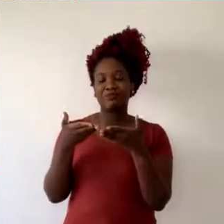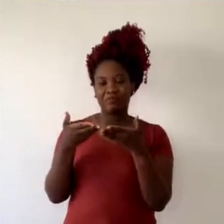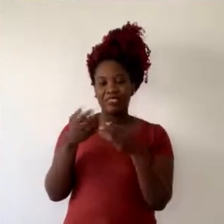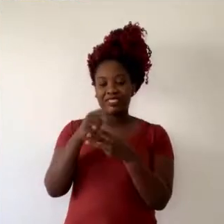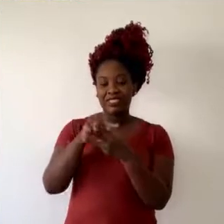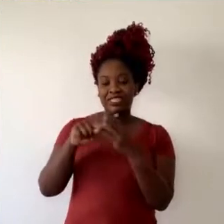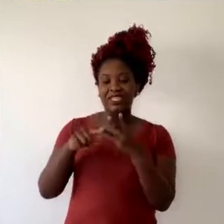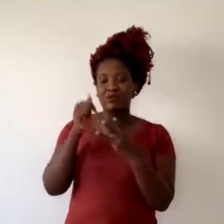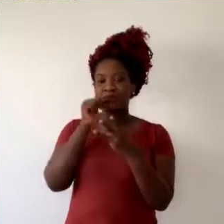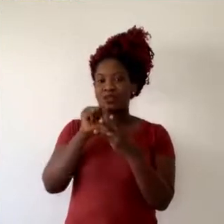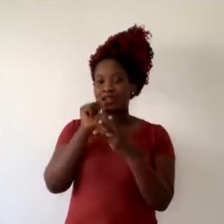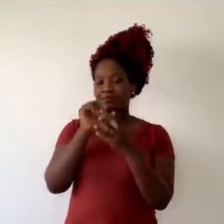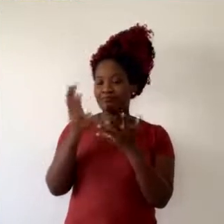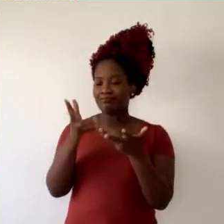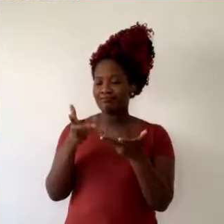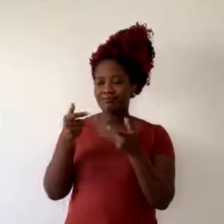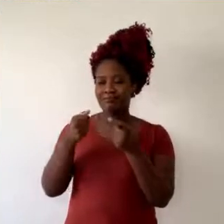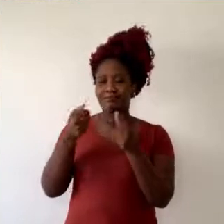today. These are three